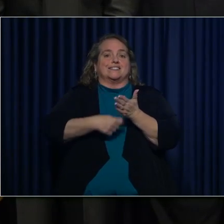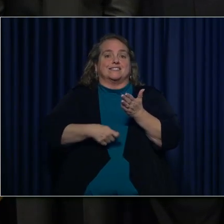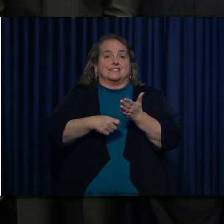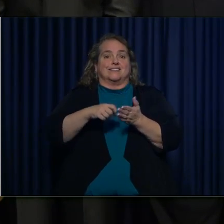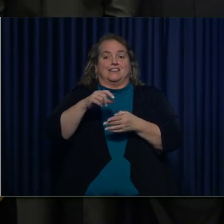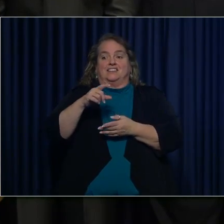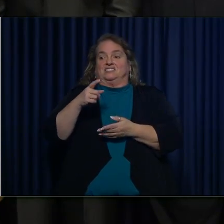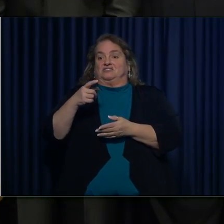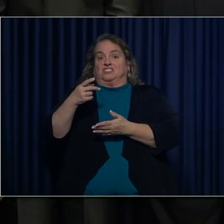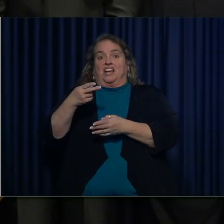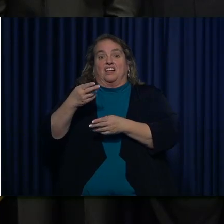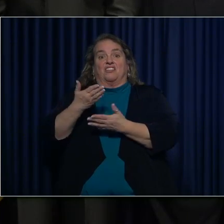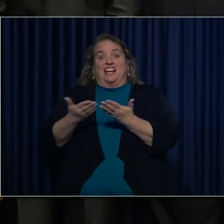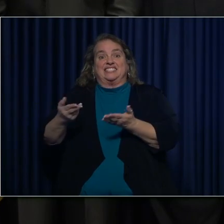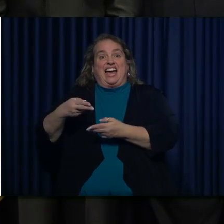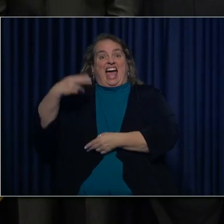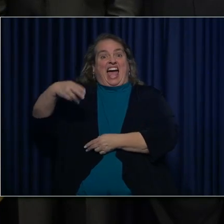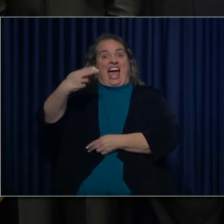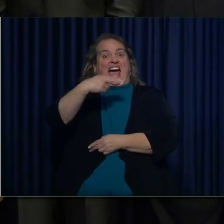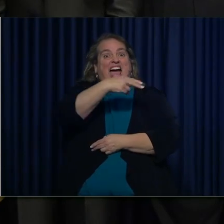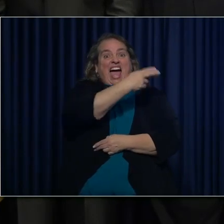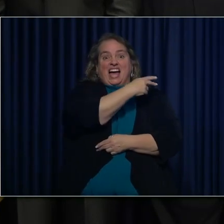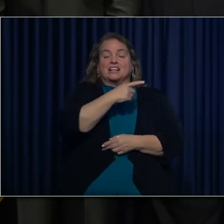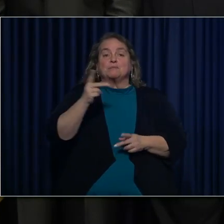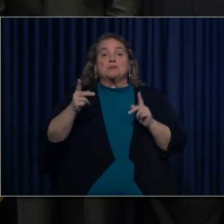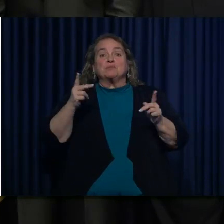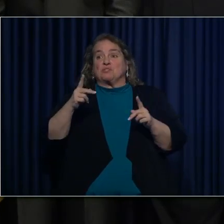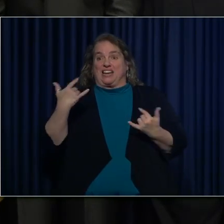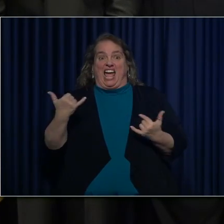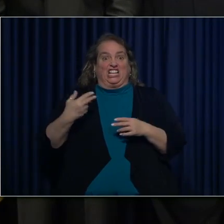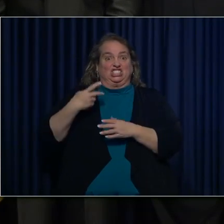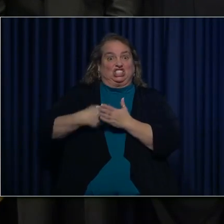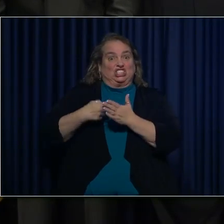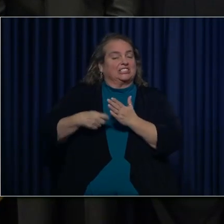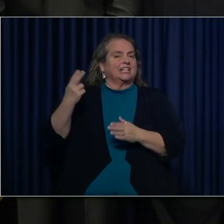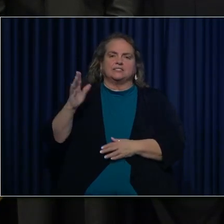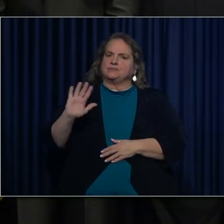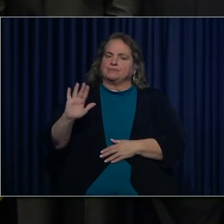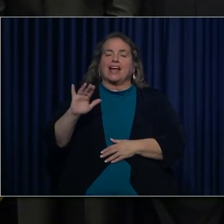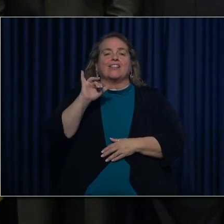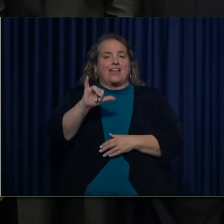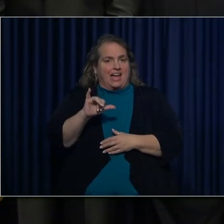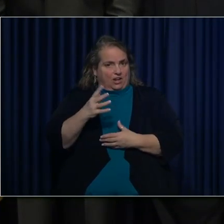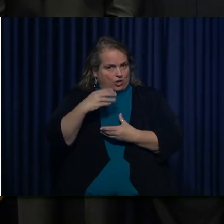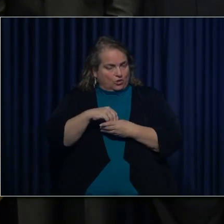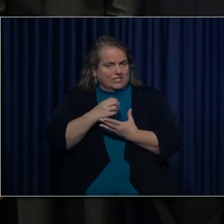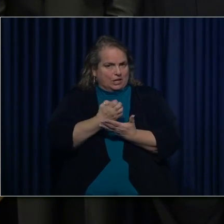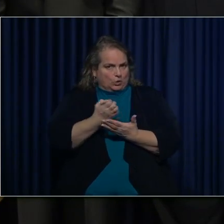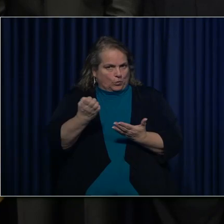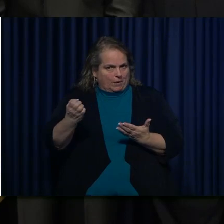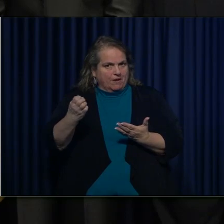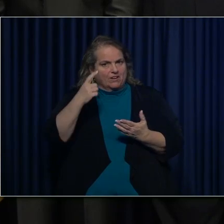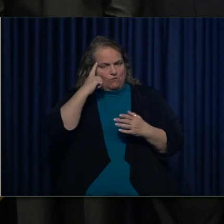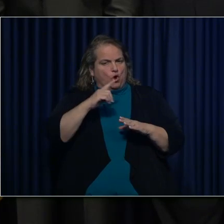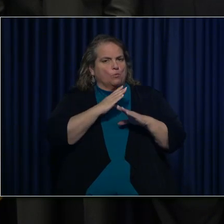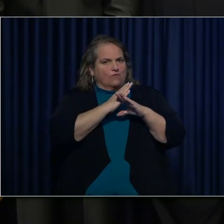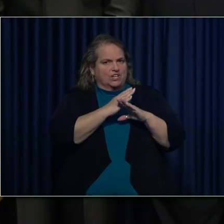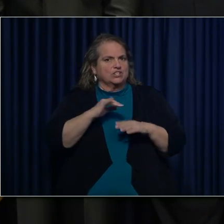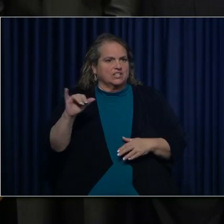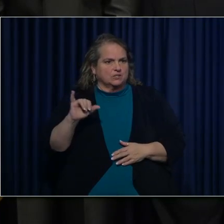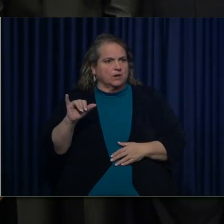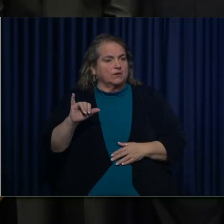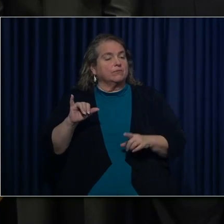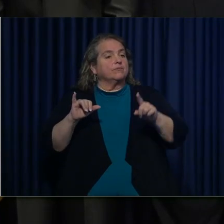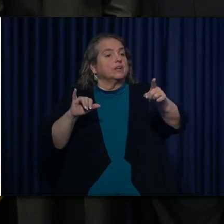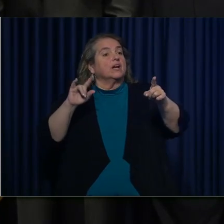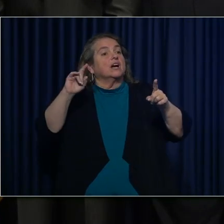that would apply to all the equipment related to prevention or that's otherwise necessary. Governor, can